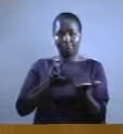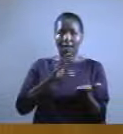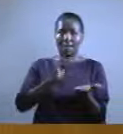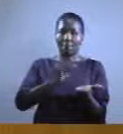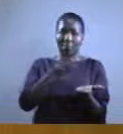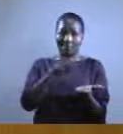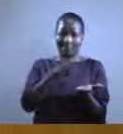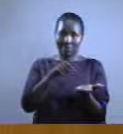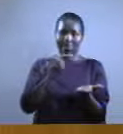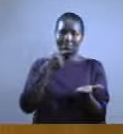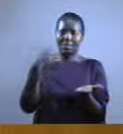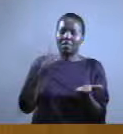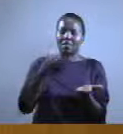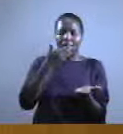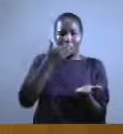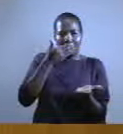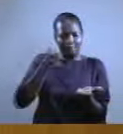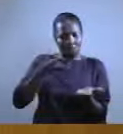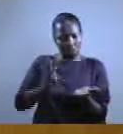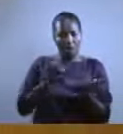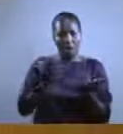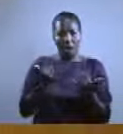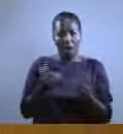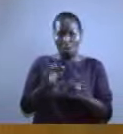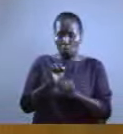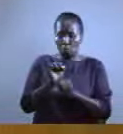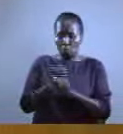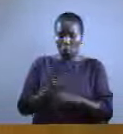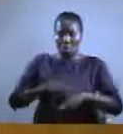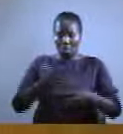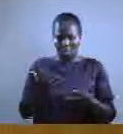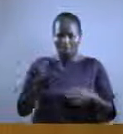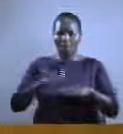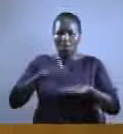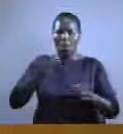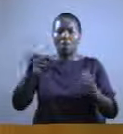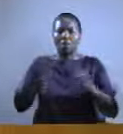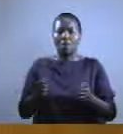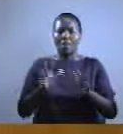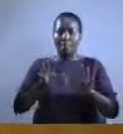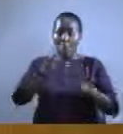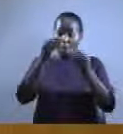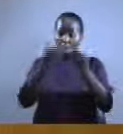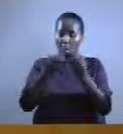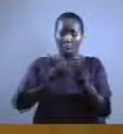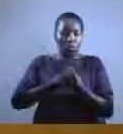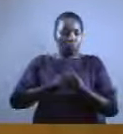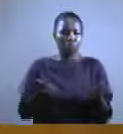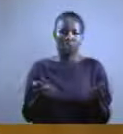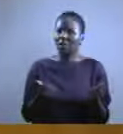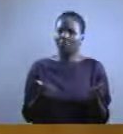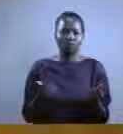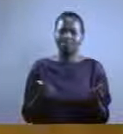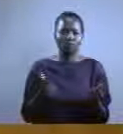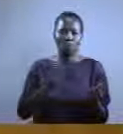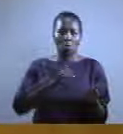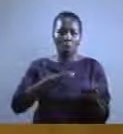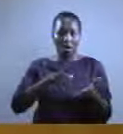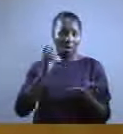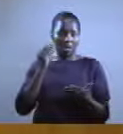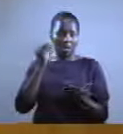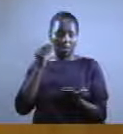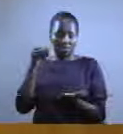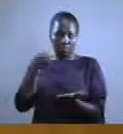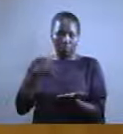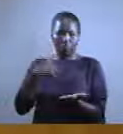Speaker, is the best possible solution to the problem that we face, but not the panacea, given the information that we have available